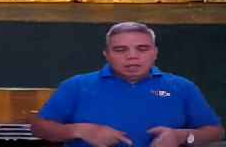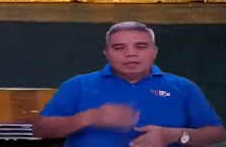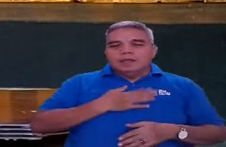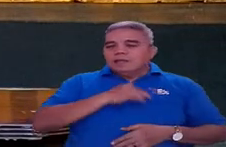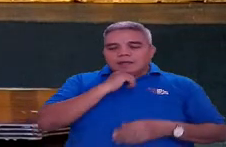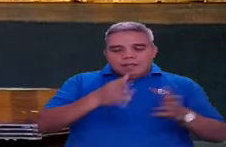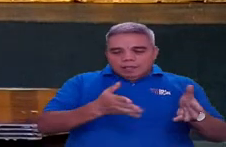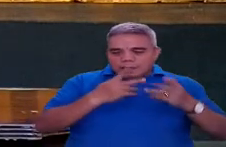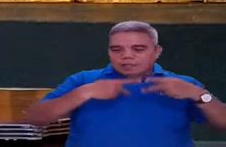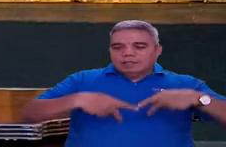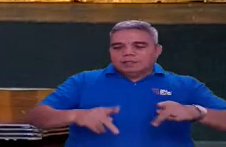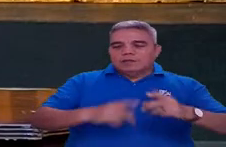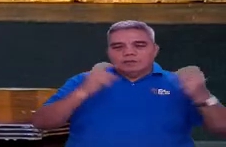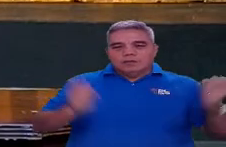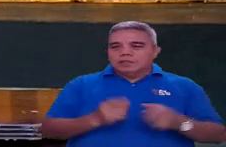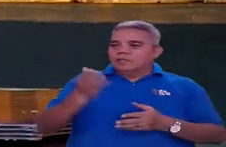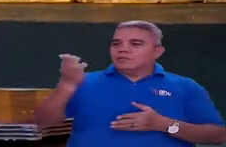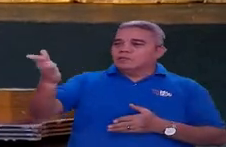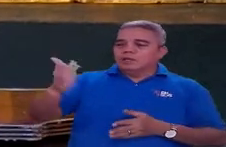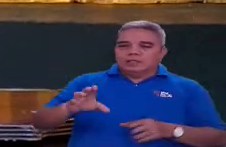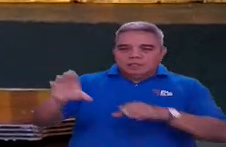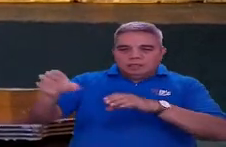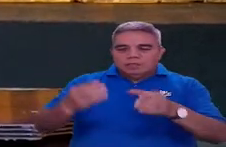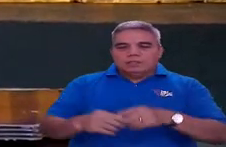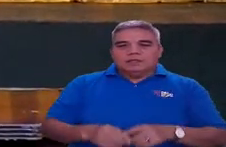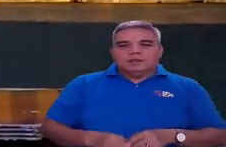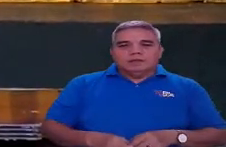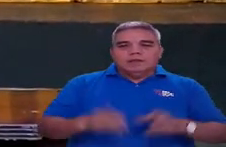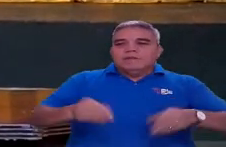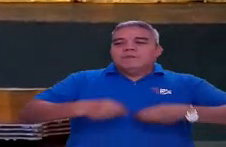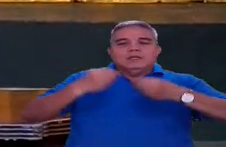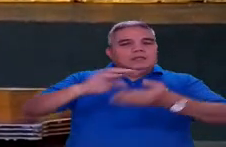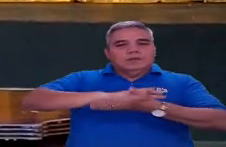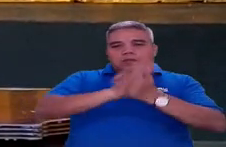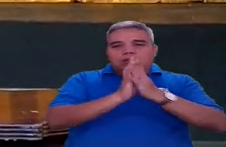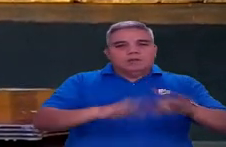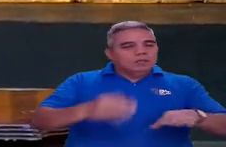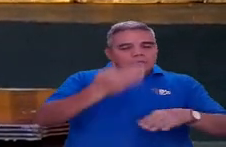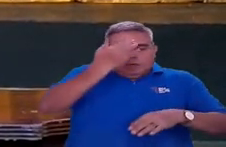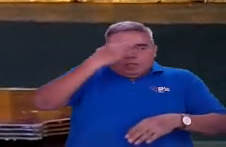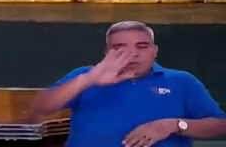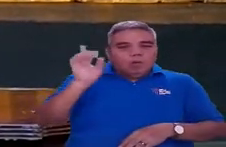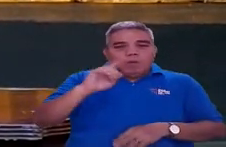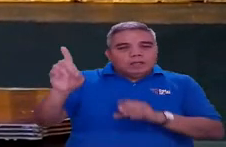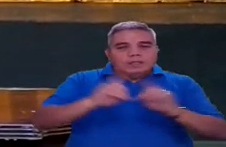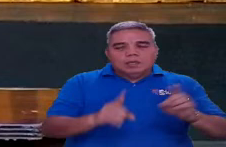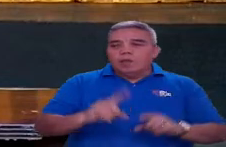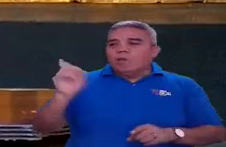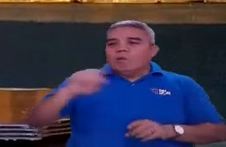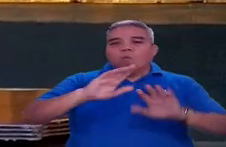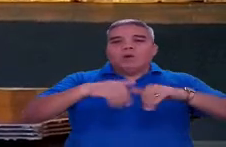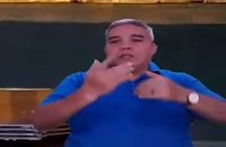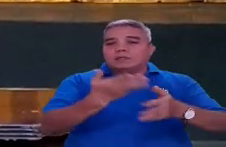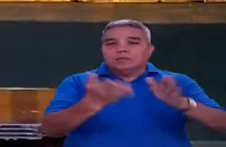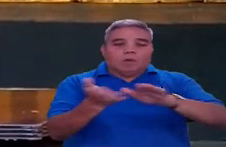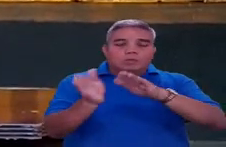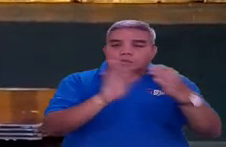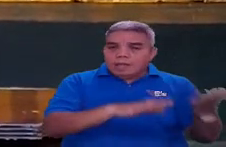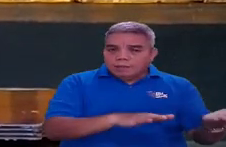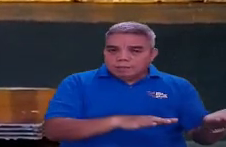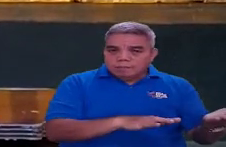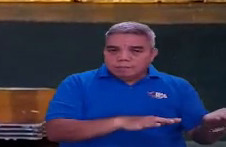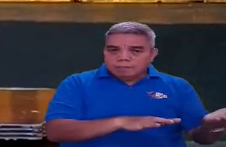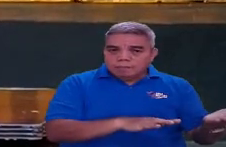lay not this sin to their charge. Please forgive them. They do not know what they do when he is being stoned to death.